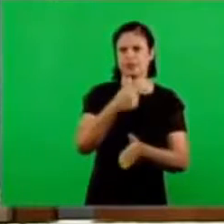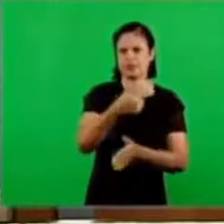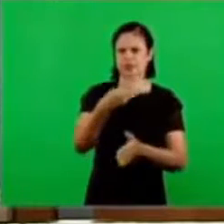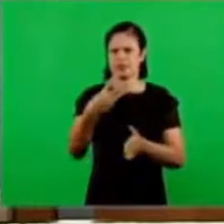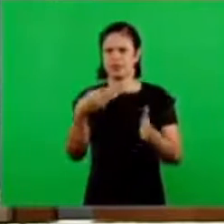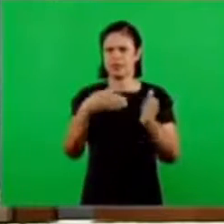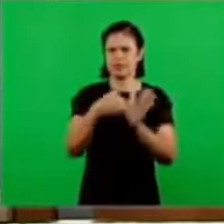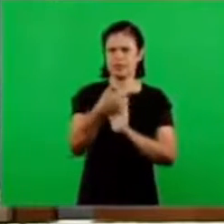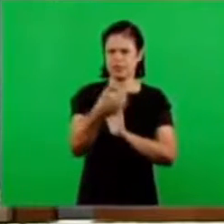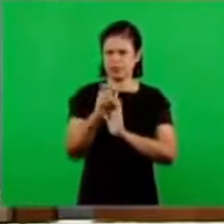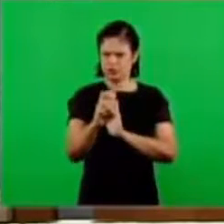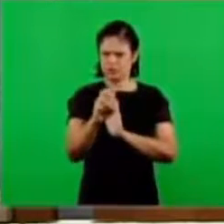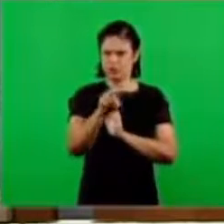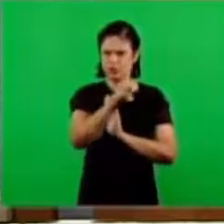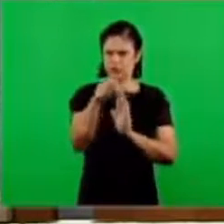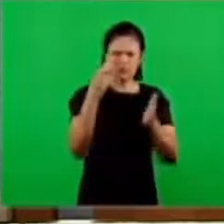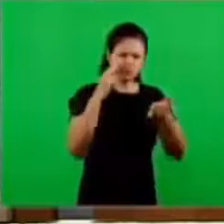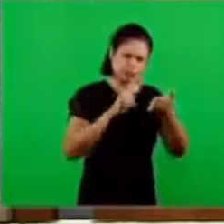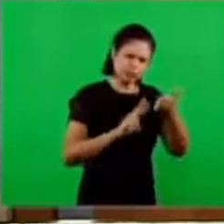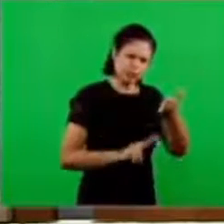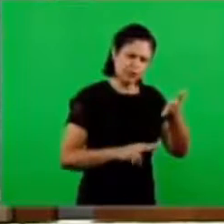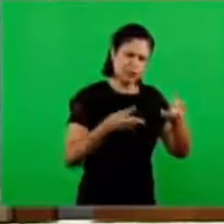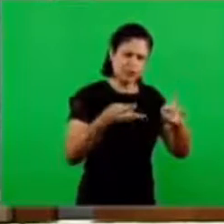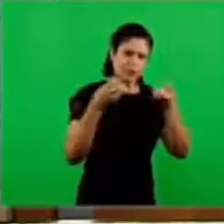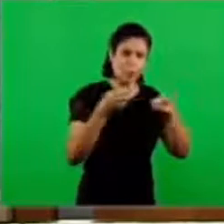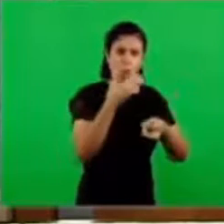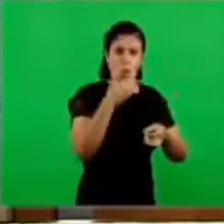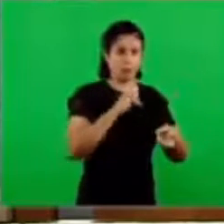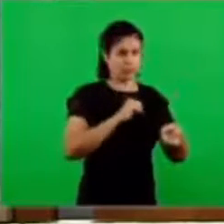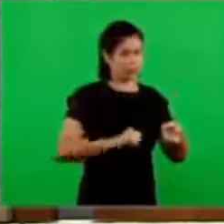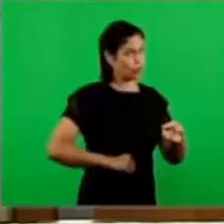to 25, the church will see